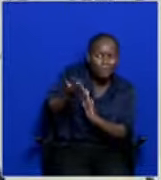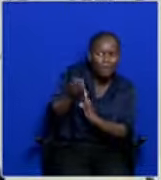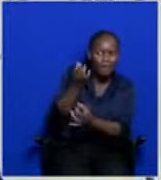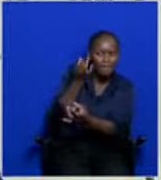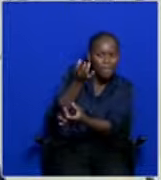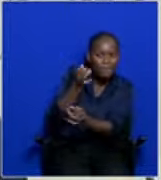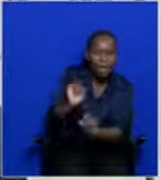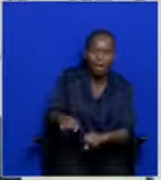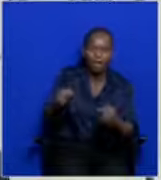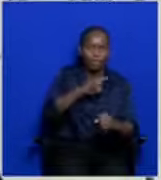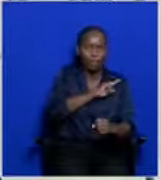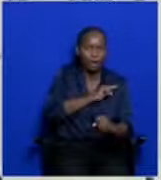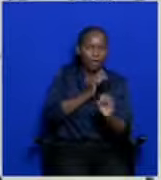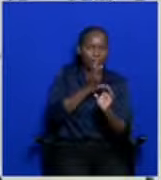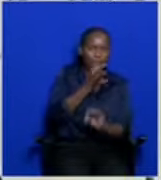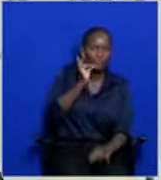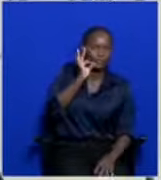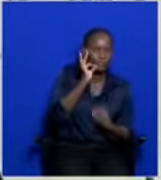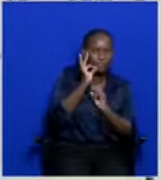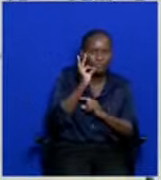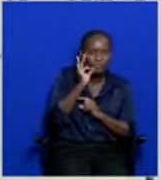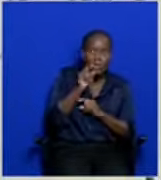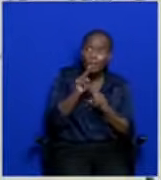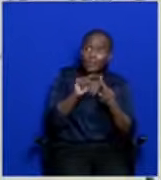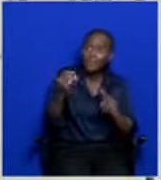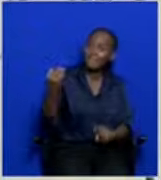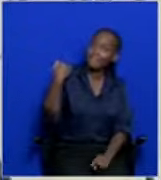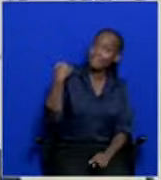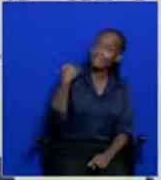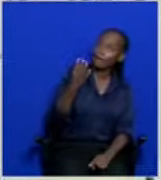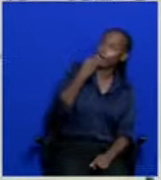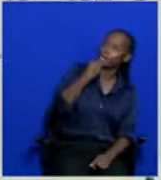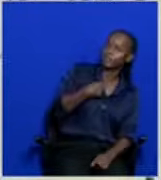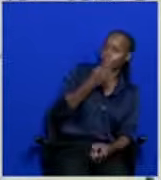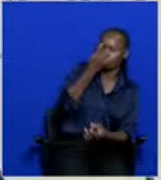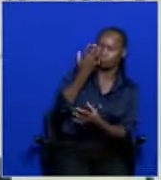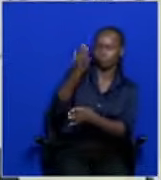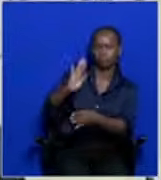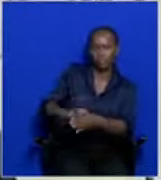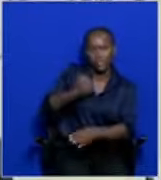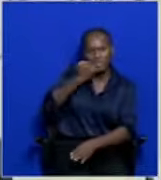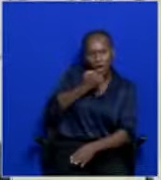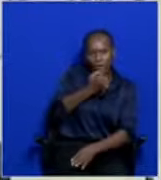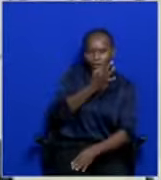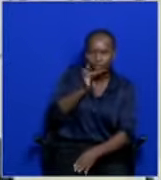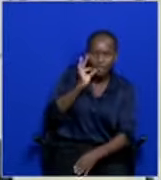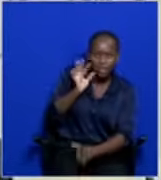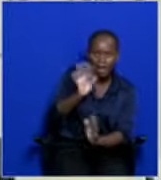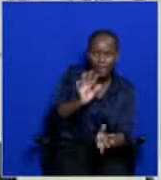if they ask, but we will have told them the reason why. It was the Mbenze